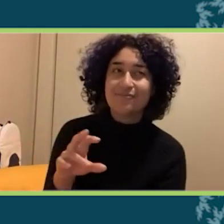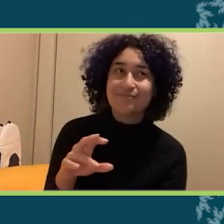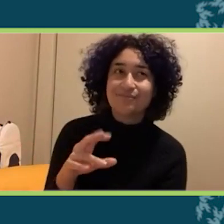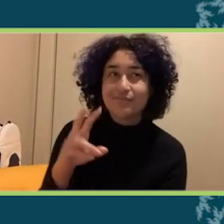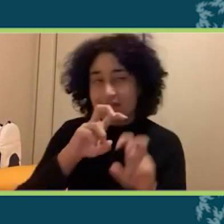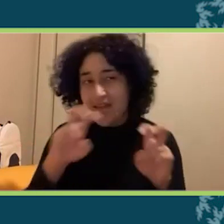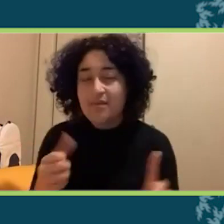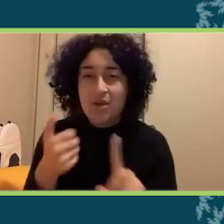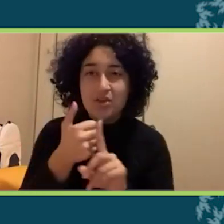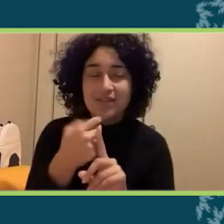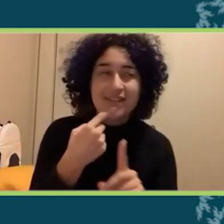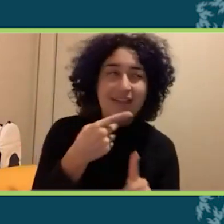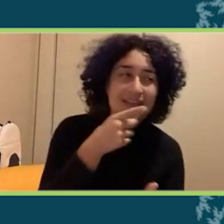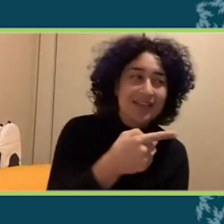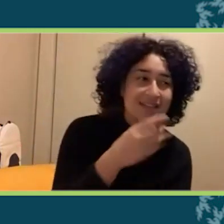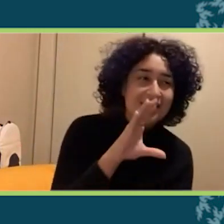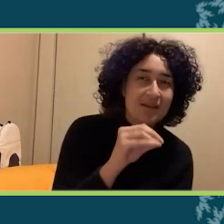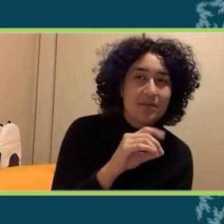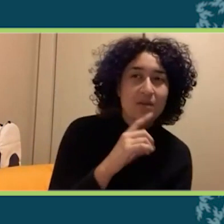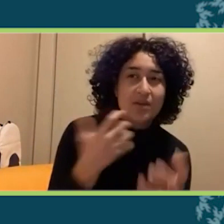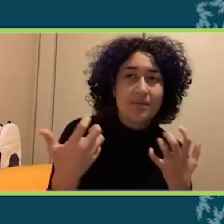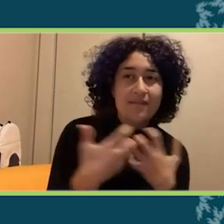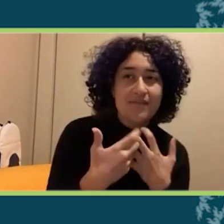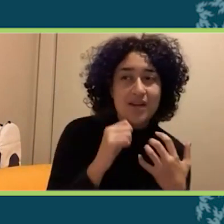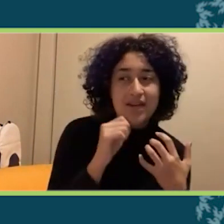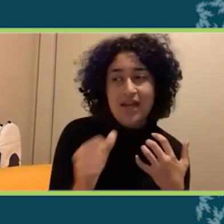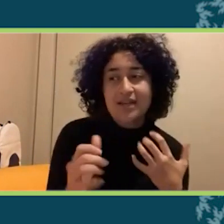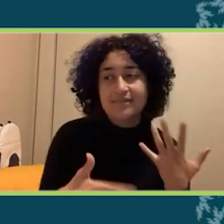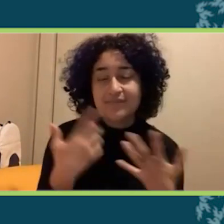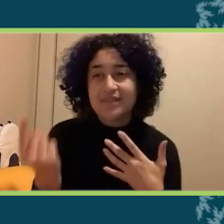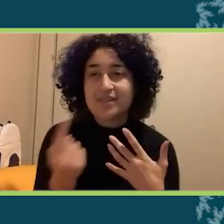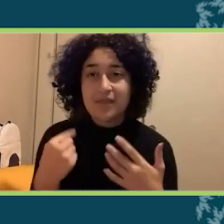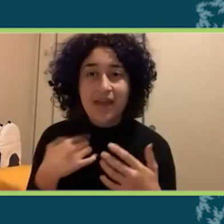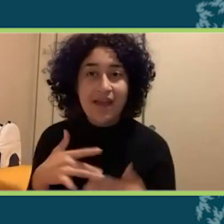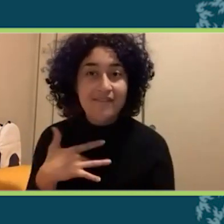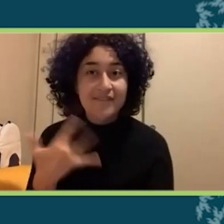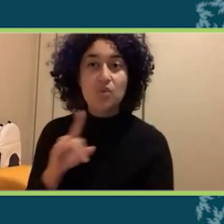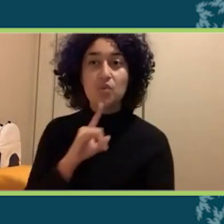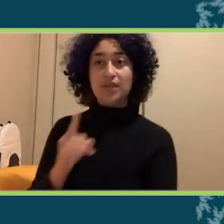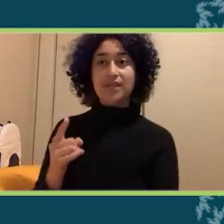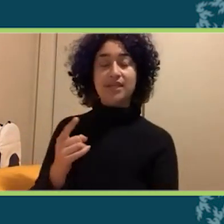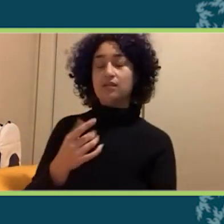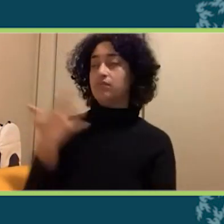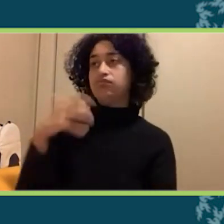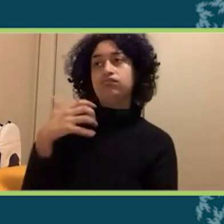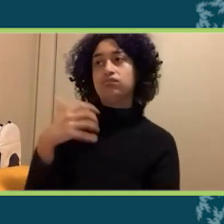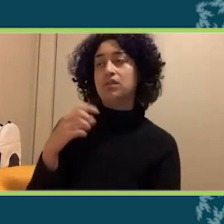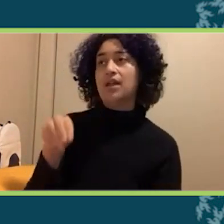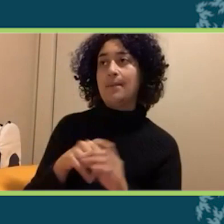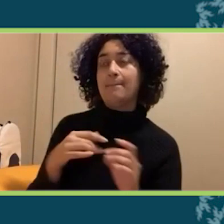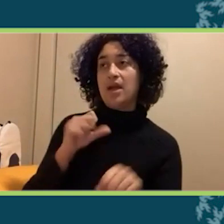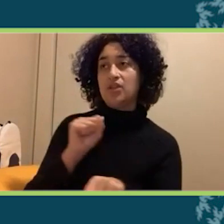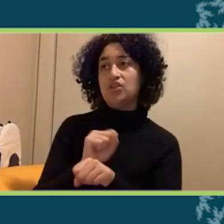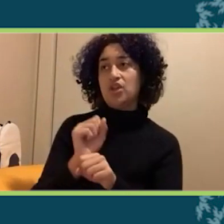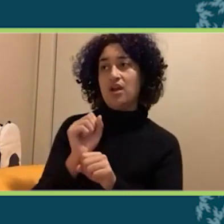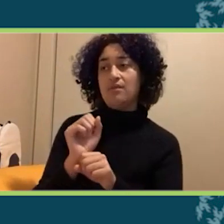to say, is this company actually going to be a fit or not? Something I've felt very intensely in my job search, mainly because I have